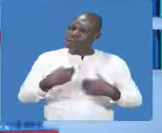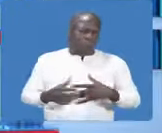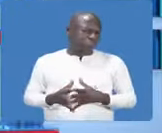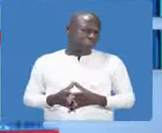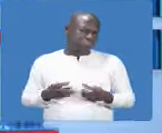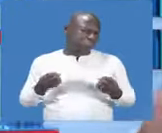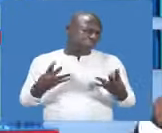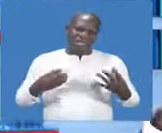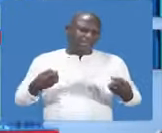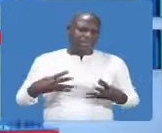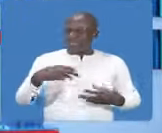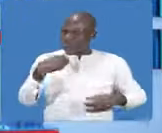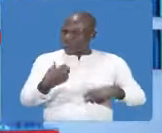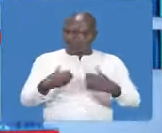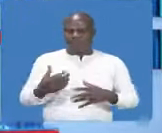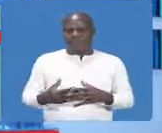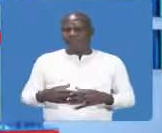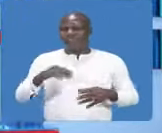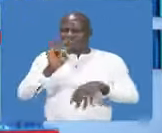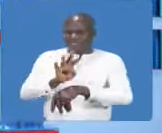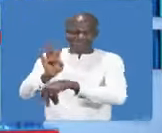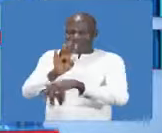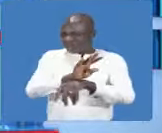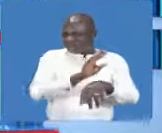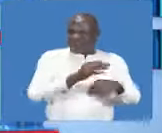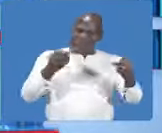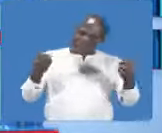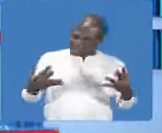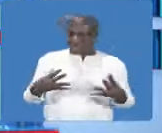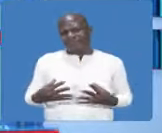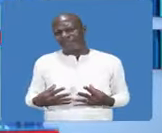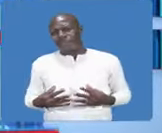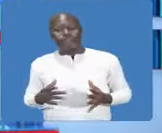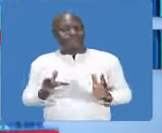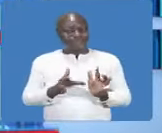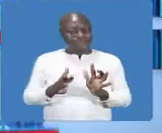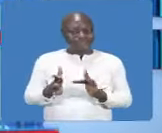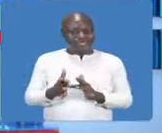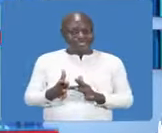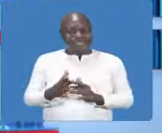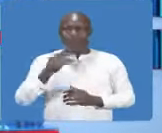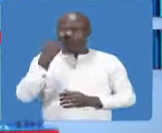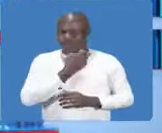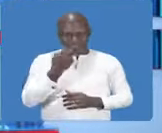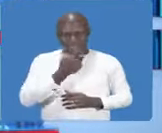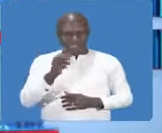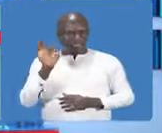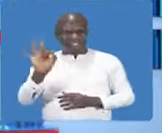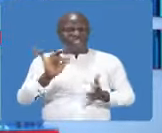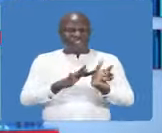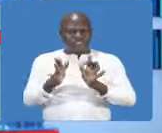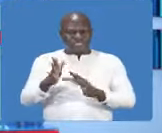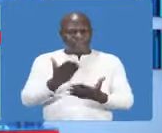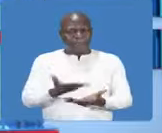wotie me sɛ nkwagyeɛ na wohwehwɛ a yesu ani eka no ho asam kyerɛ wo sɛ yɛwura Yesu Kristo ade ne